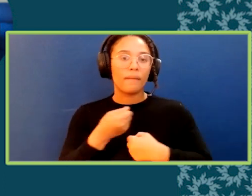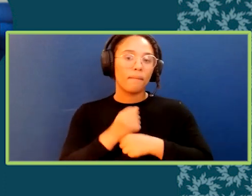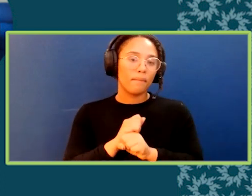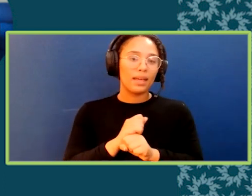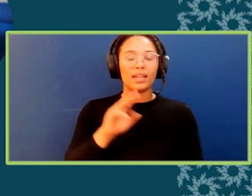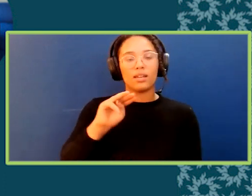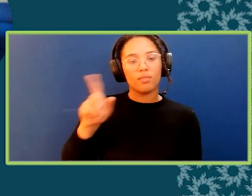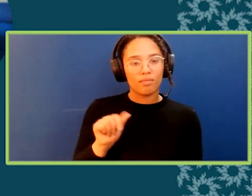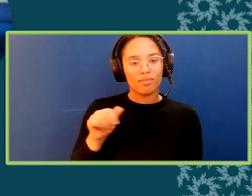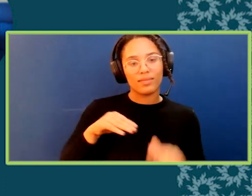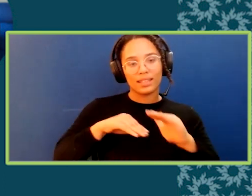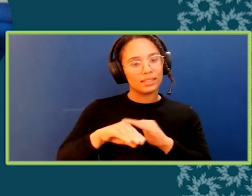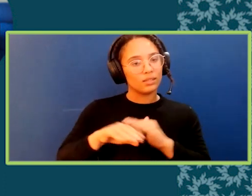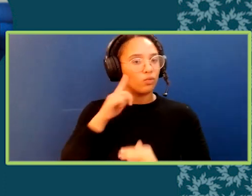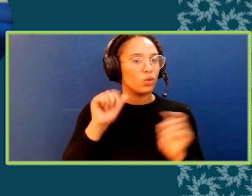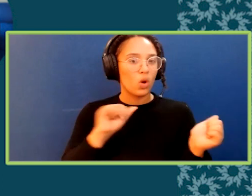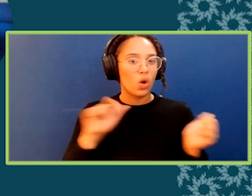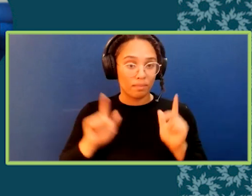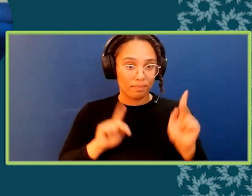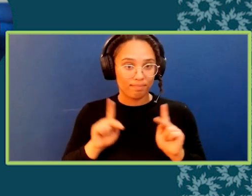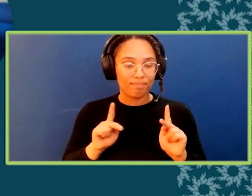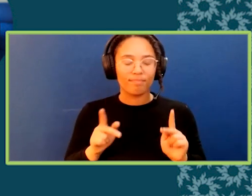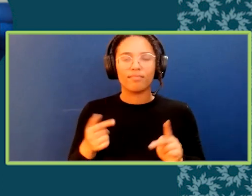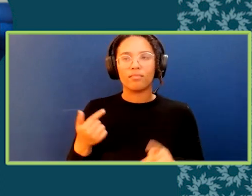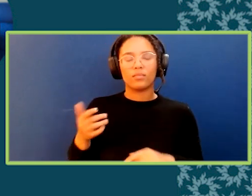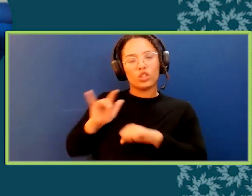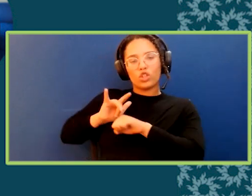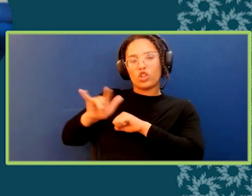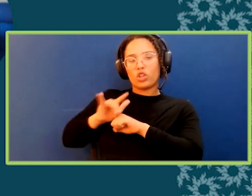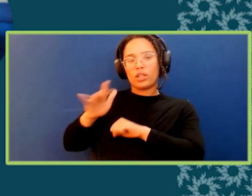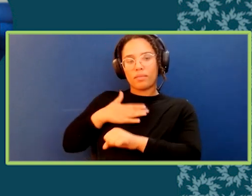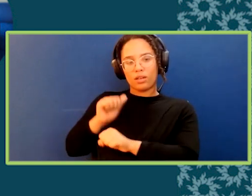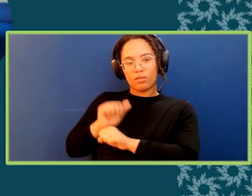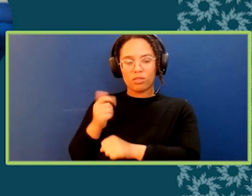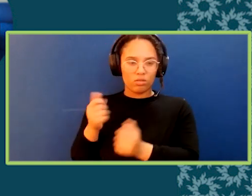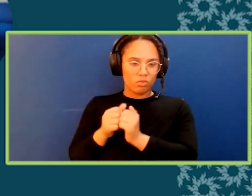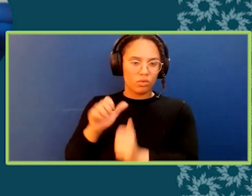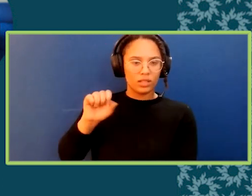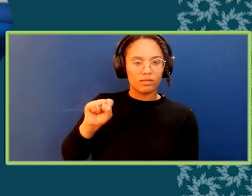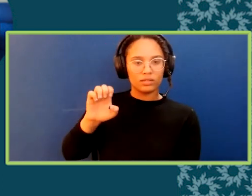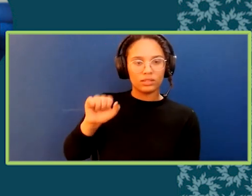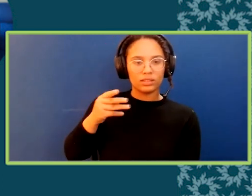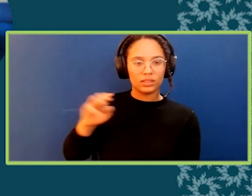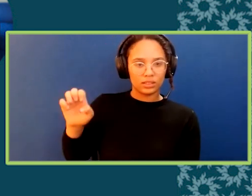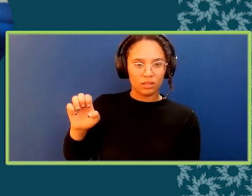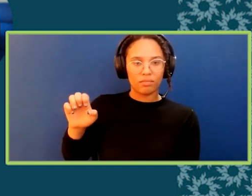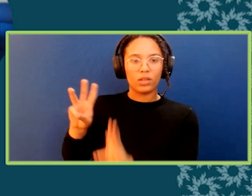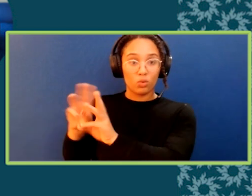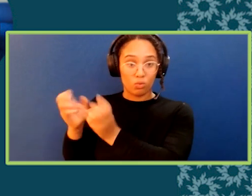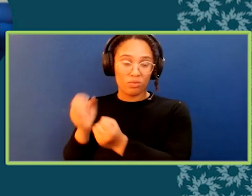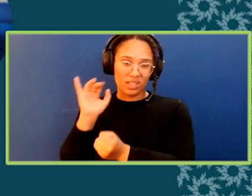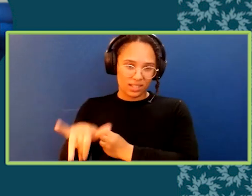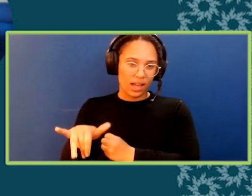all. And I learned that actually early in my career when I worked at Sesame Workshop, which is the nonprofit behind Sesame Street and its